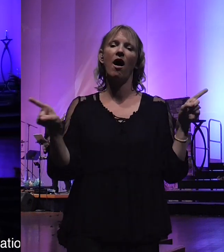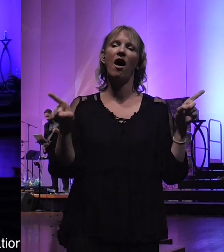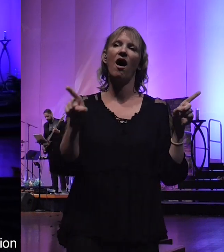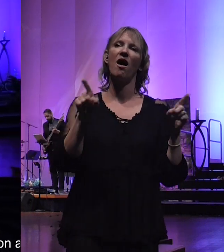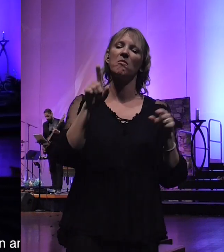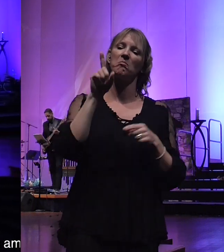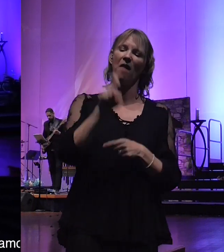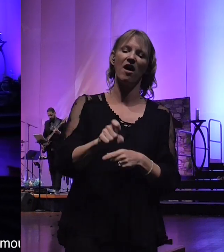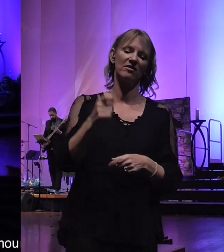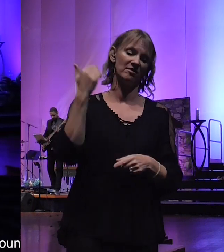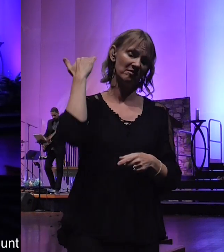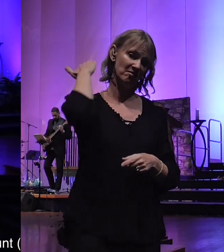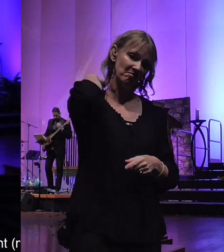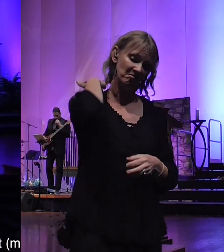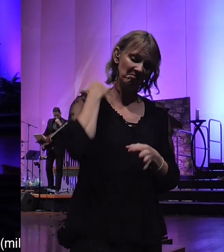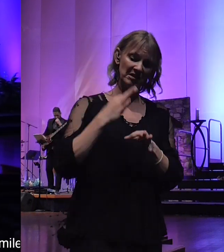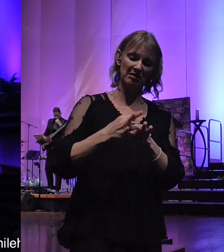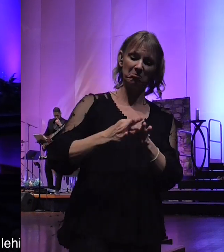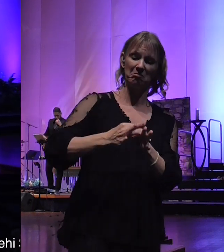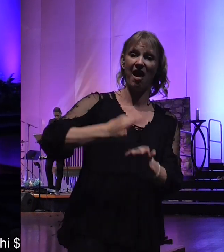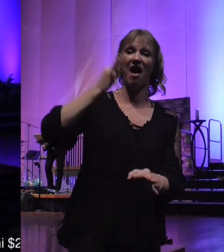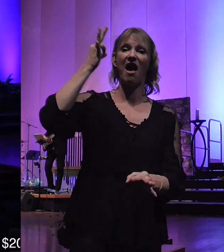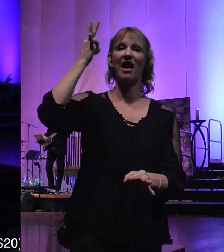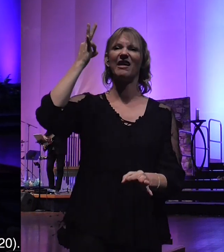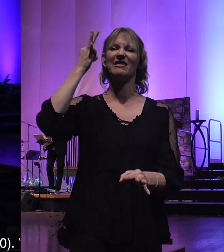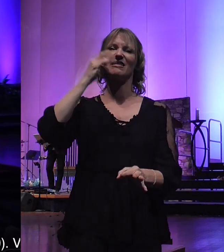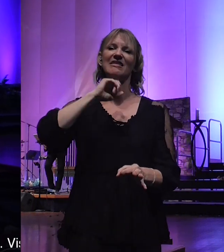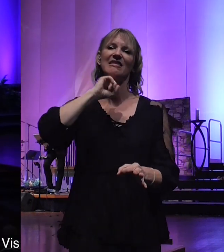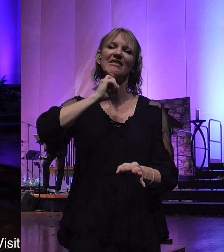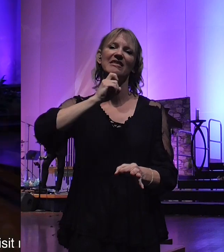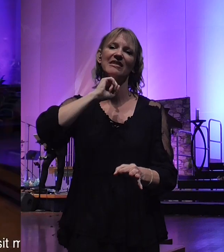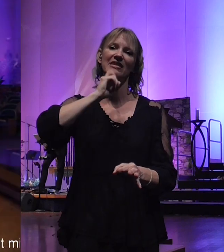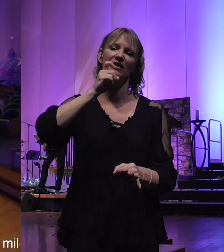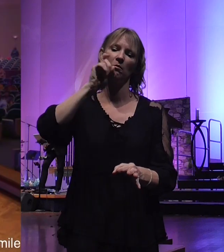must have steel in your spine.